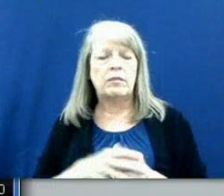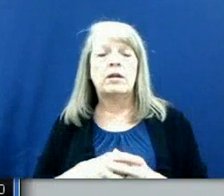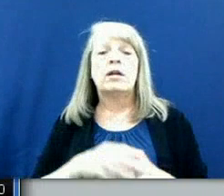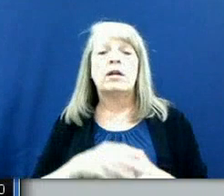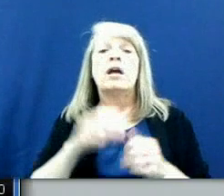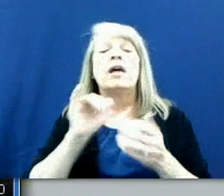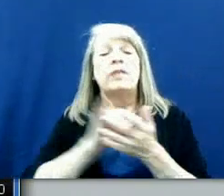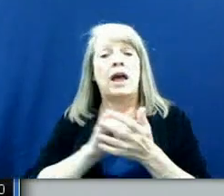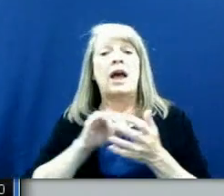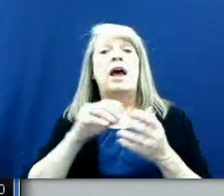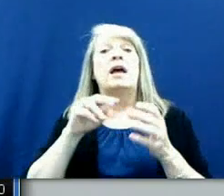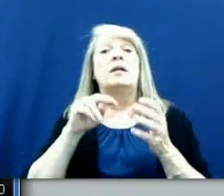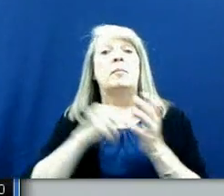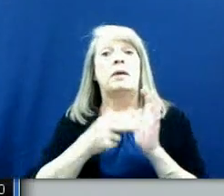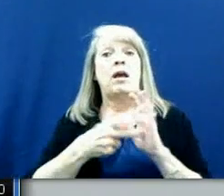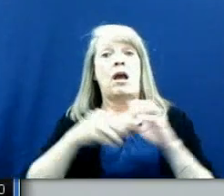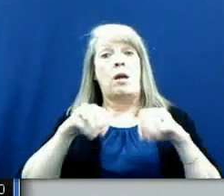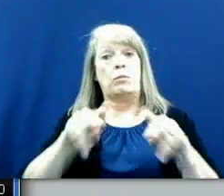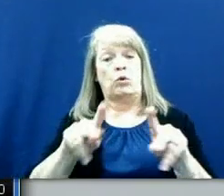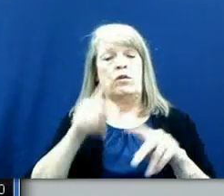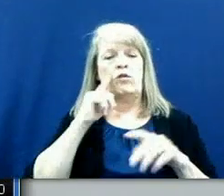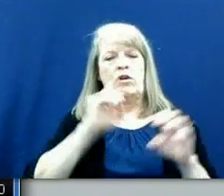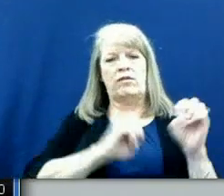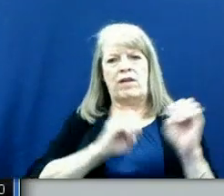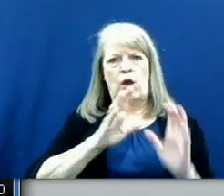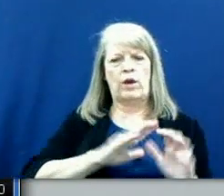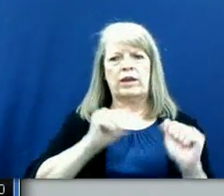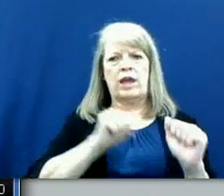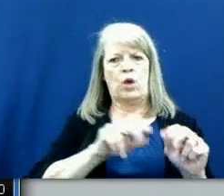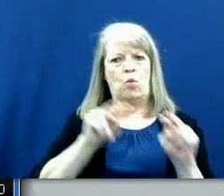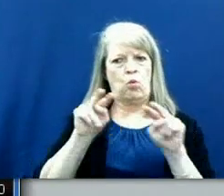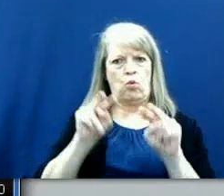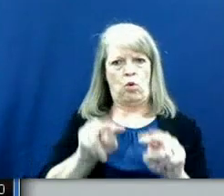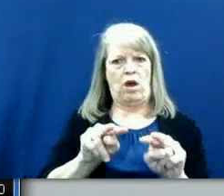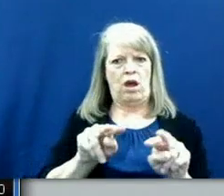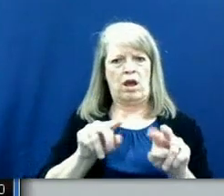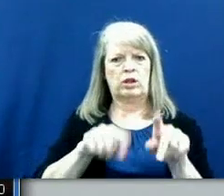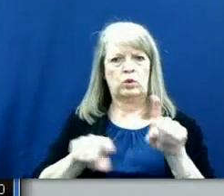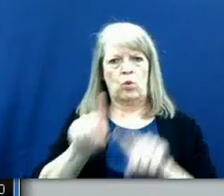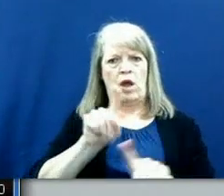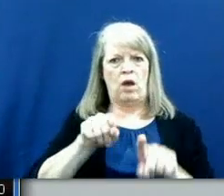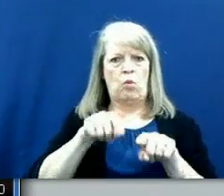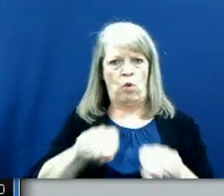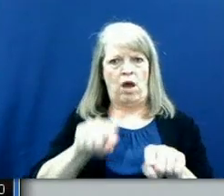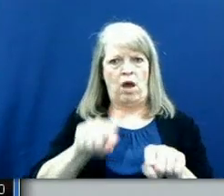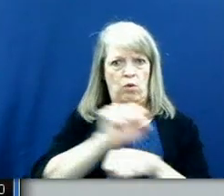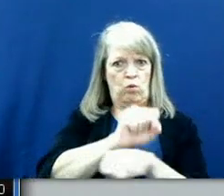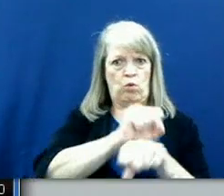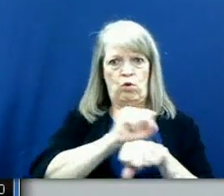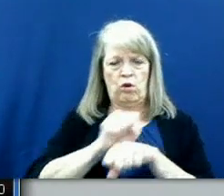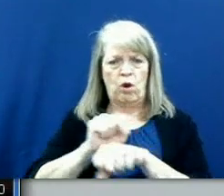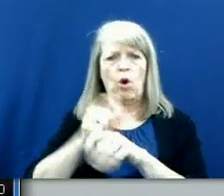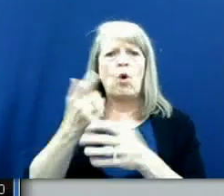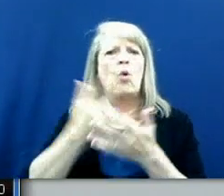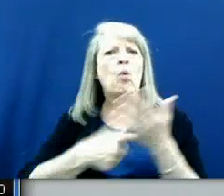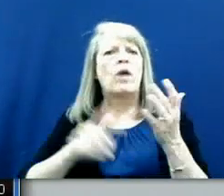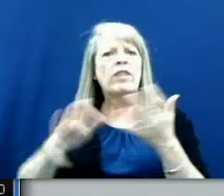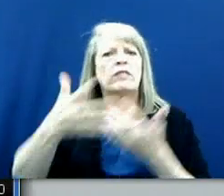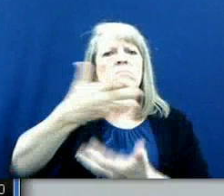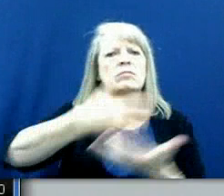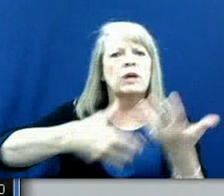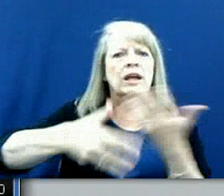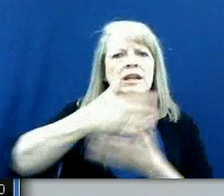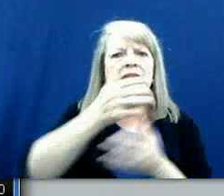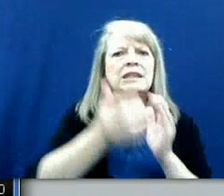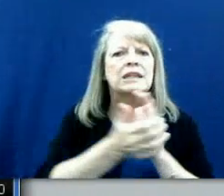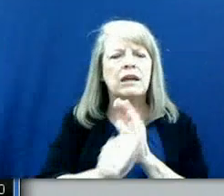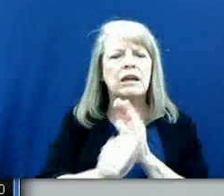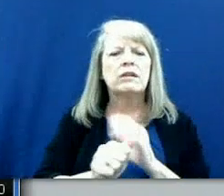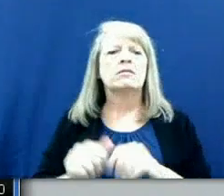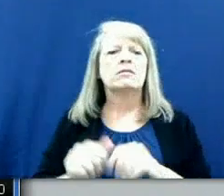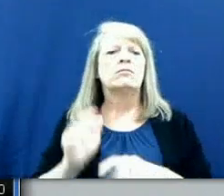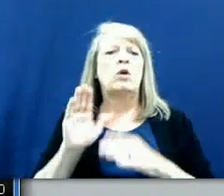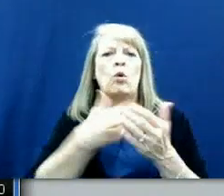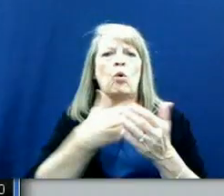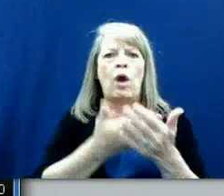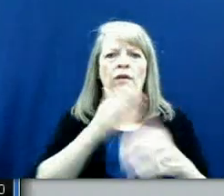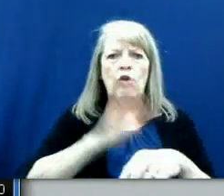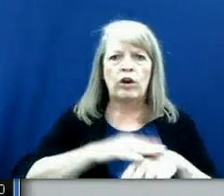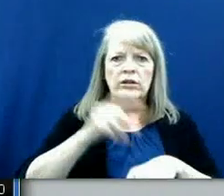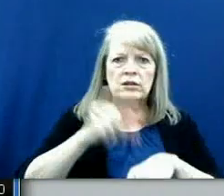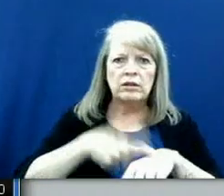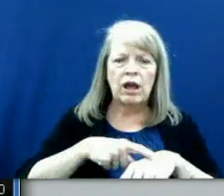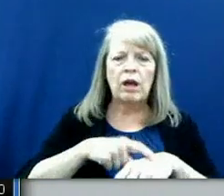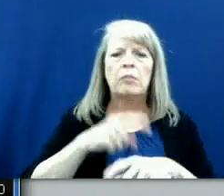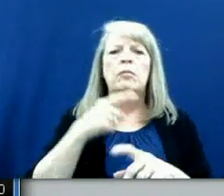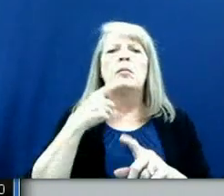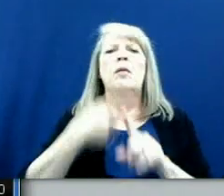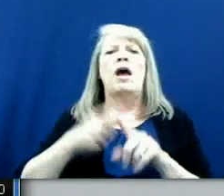This gives evaluators a chance to look at the person's interpersonal skills, punctuality, and attitude, in addition